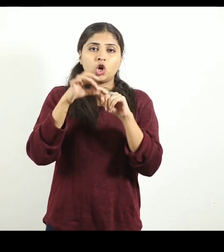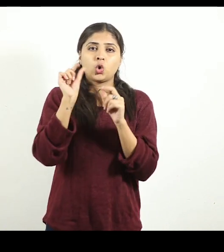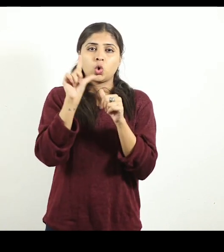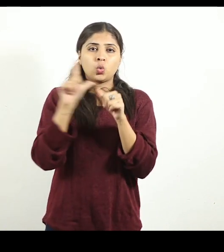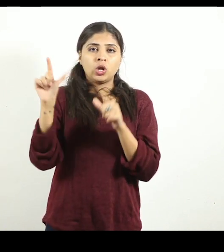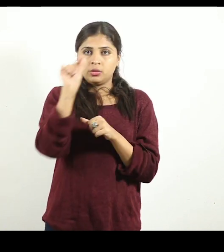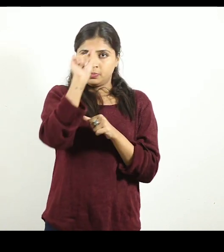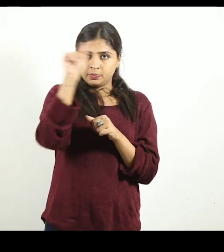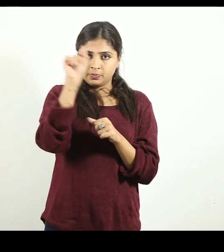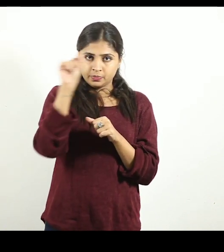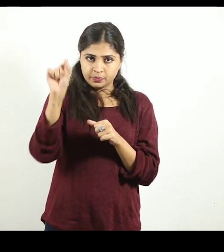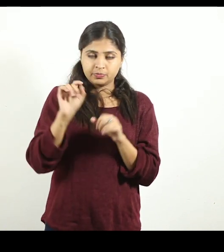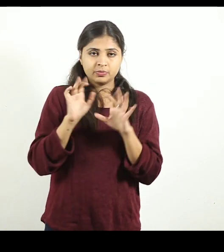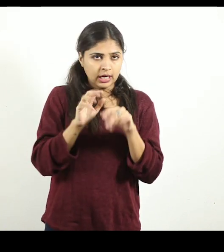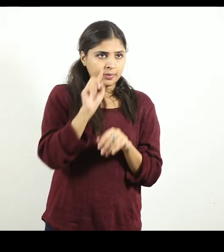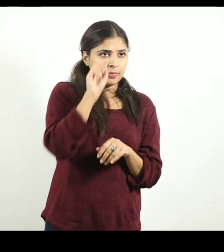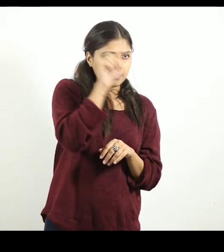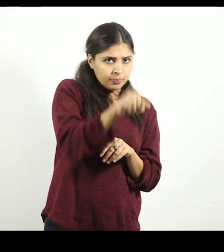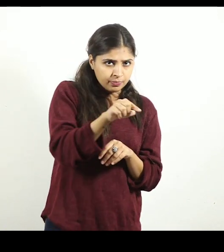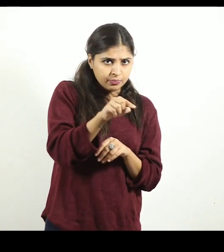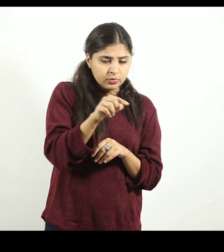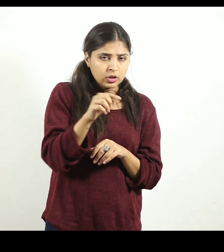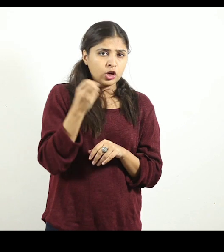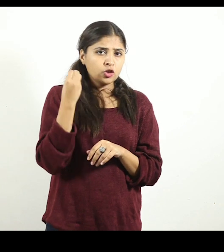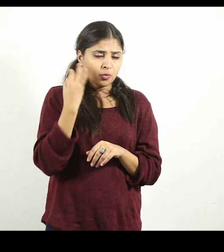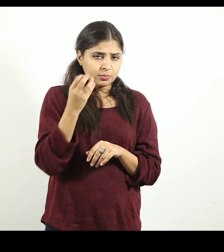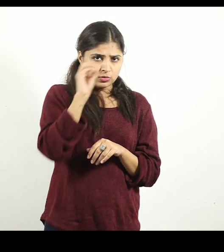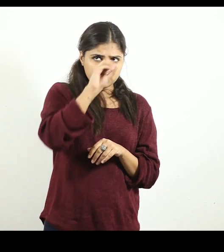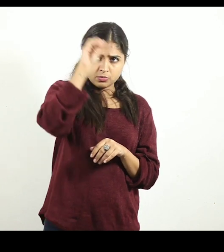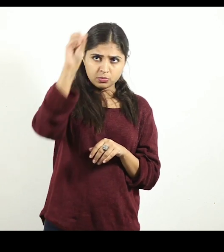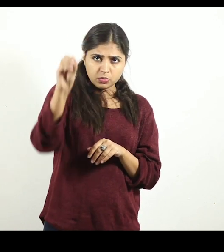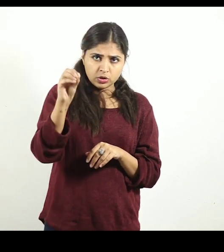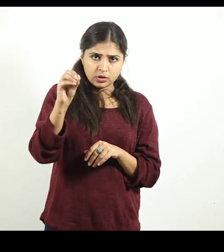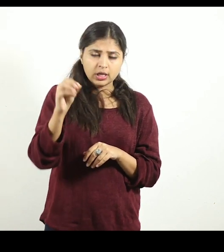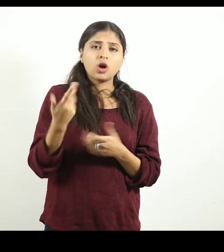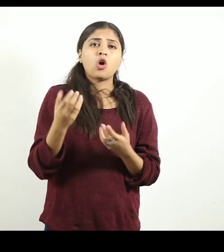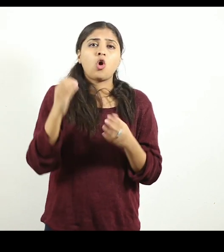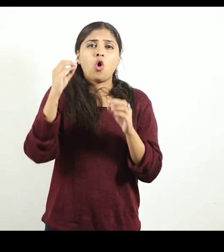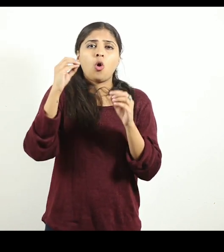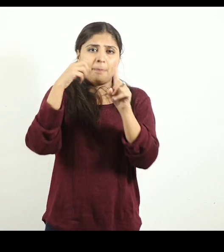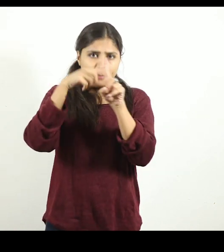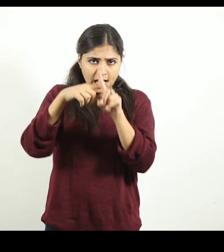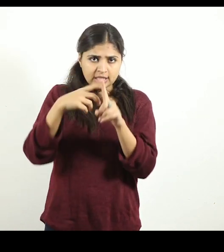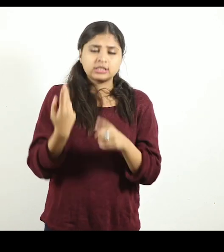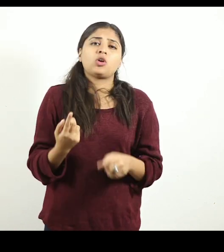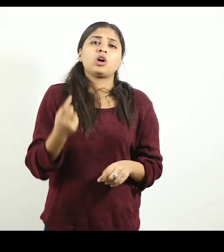formula. Enter an operator such as plus, comma or apostrophe,